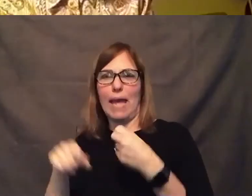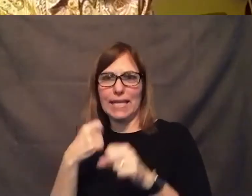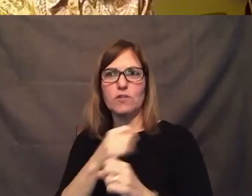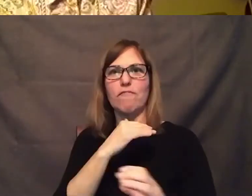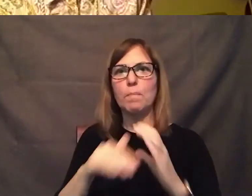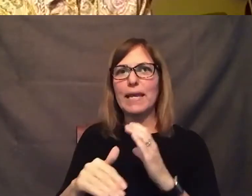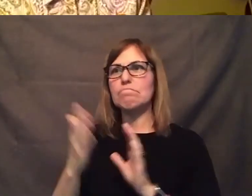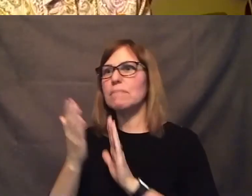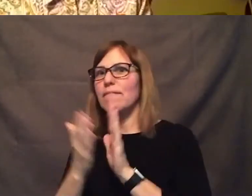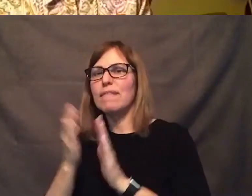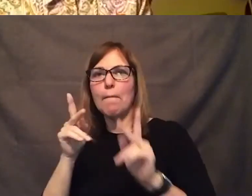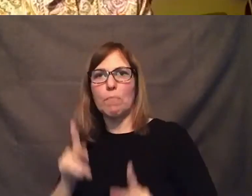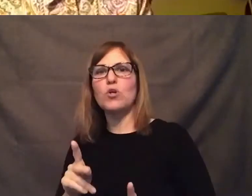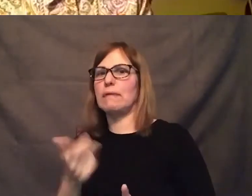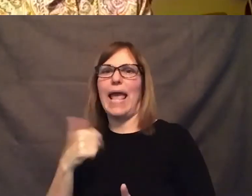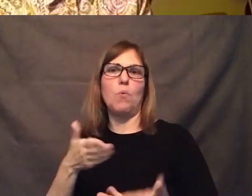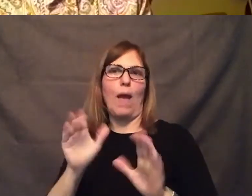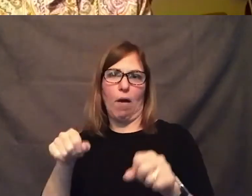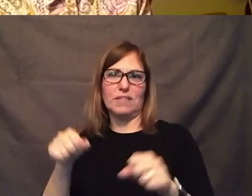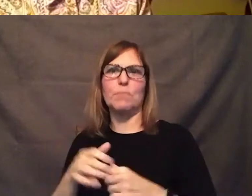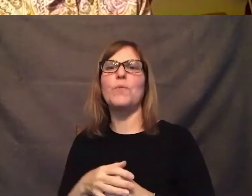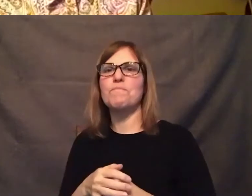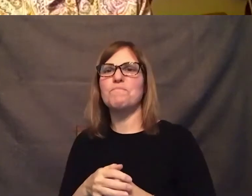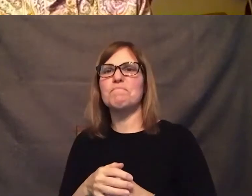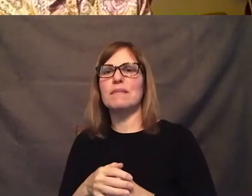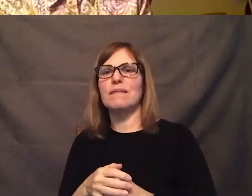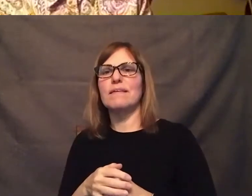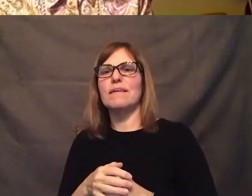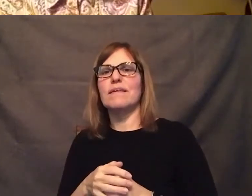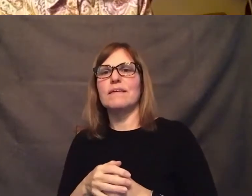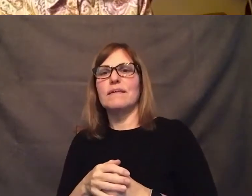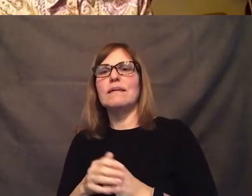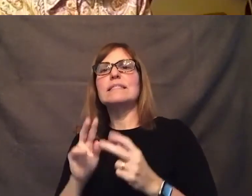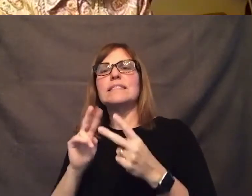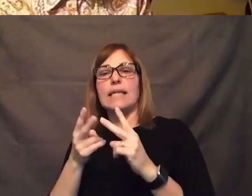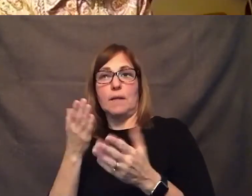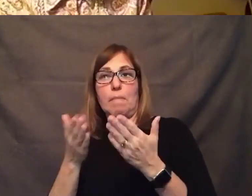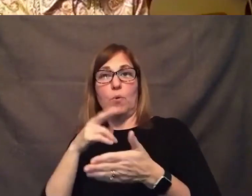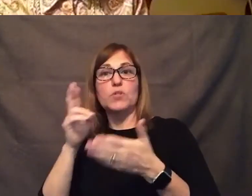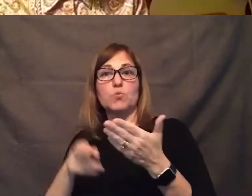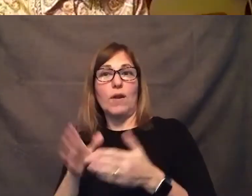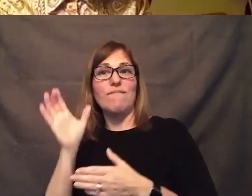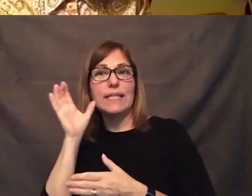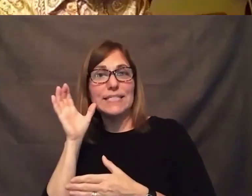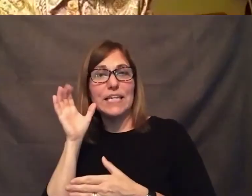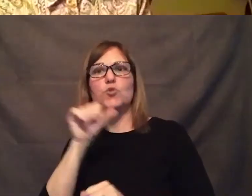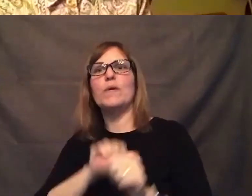that she possibly could. The second, I think, is the result of listening to each other, the disability community listening to